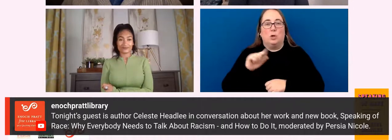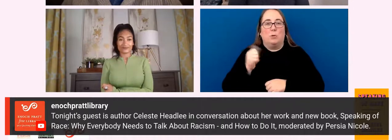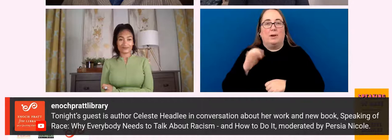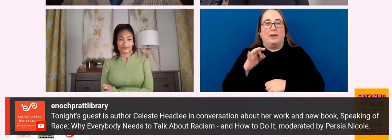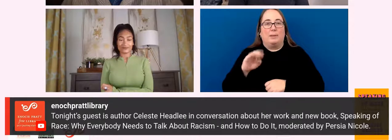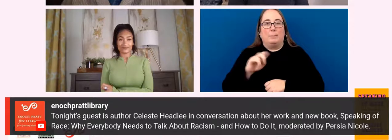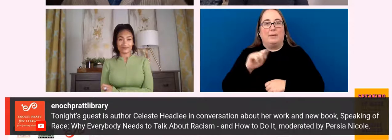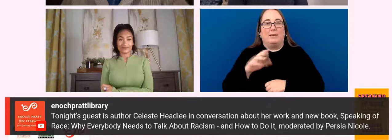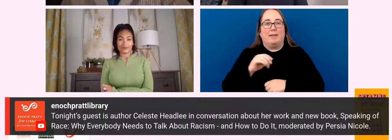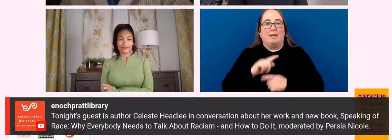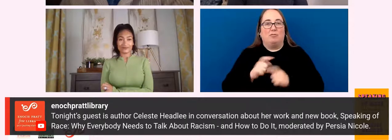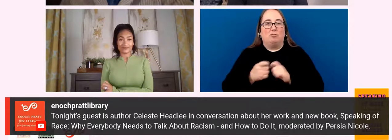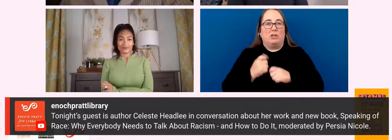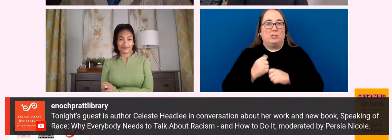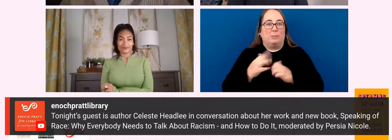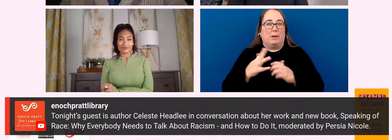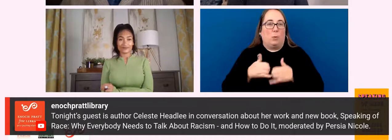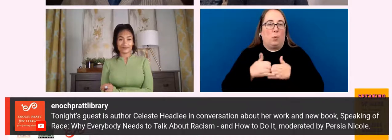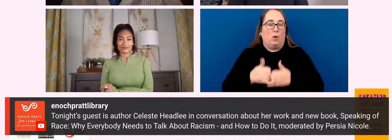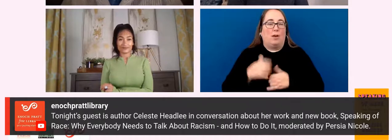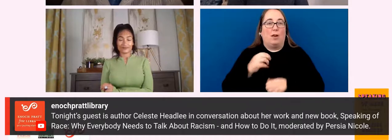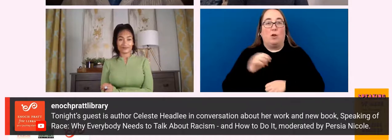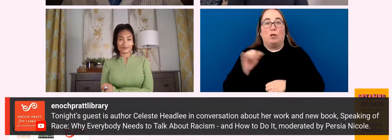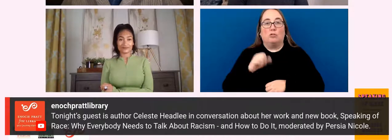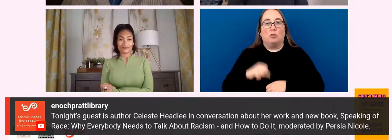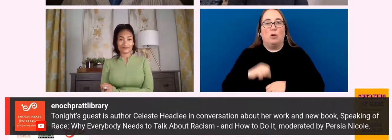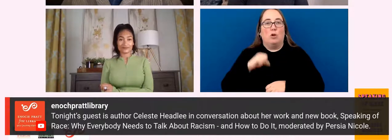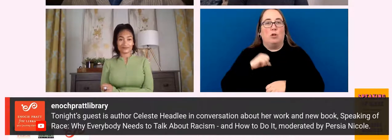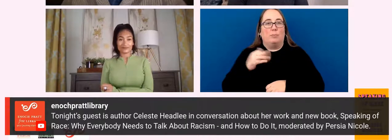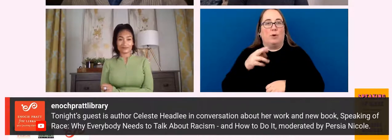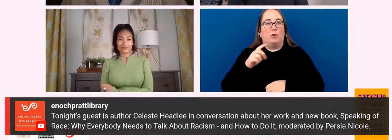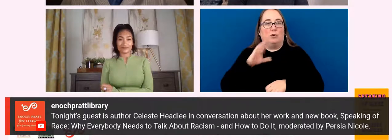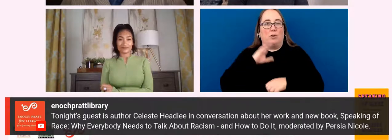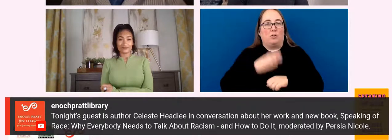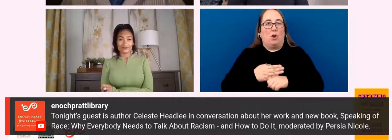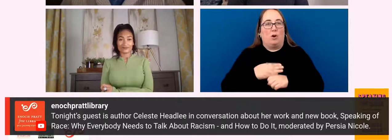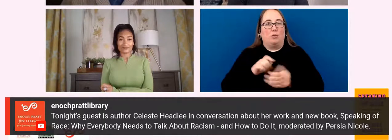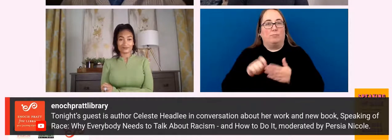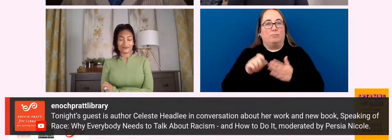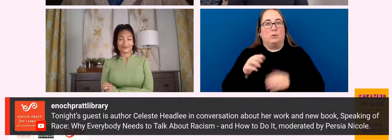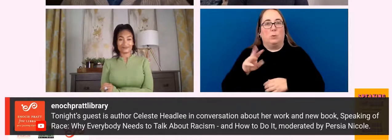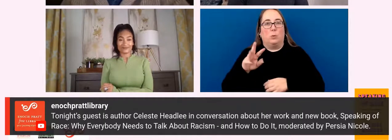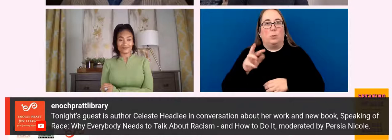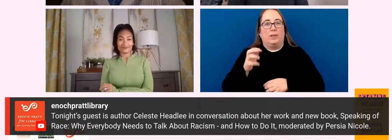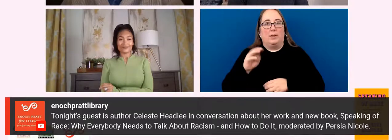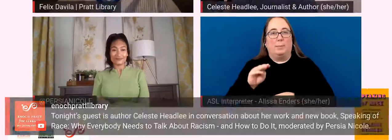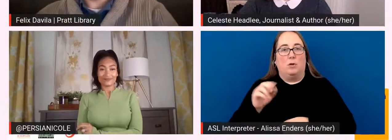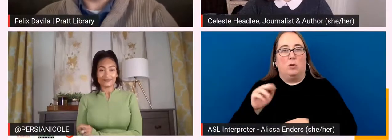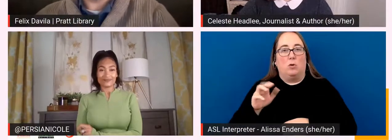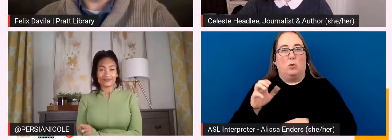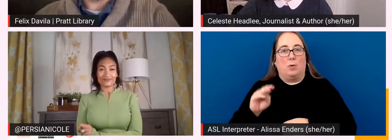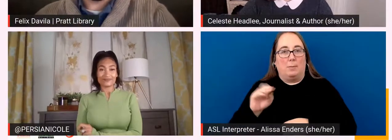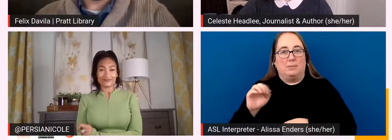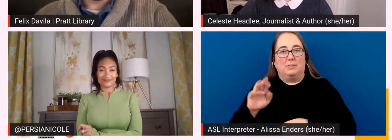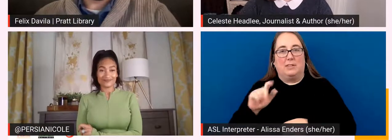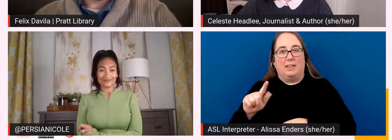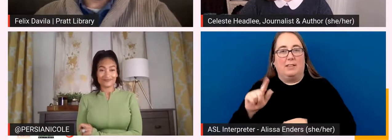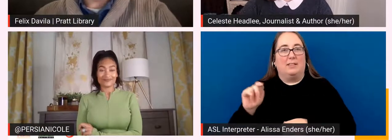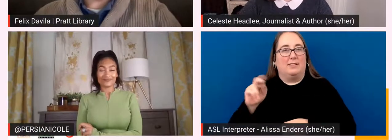Media Changemaker Award, and she's also the proud granddaughter of composer William Grant Still, the Dean of African American